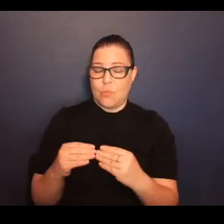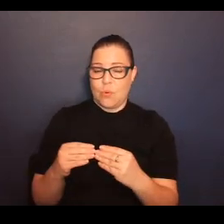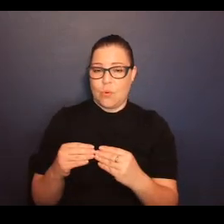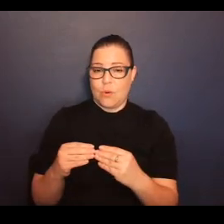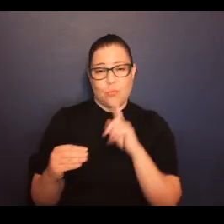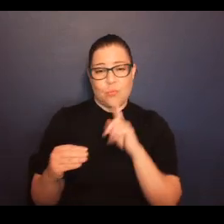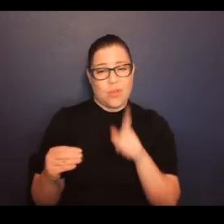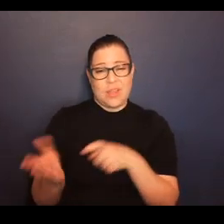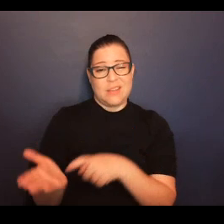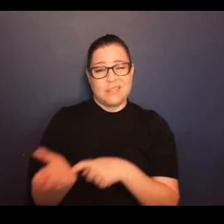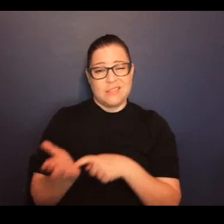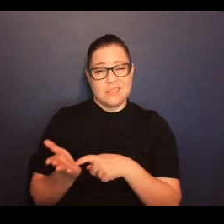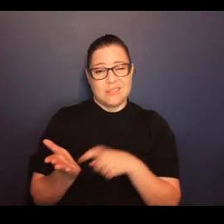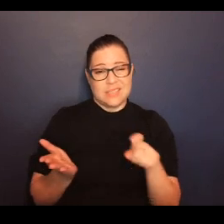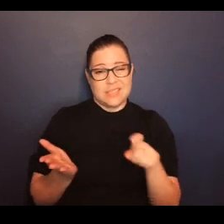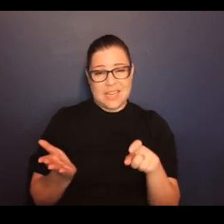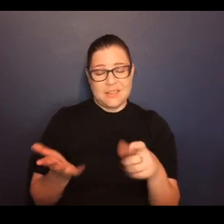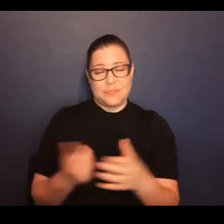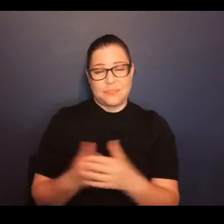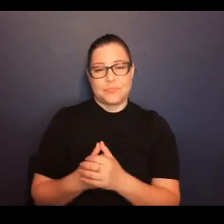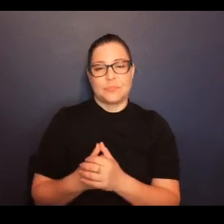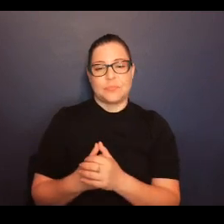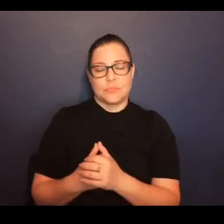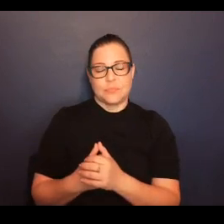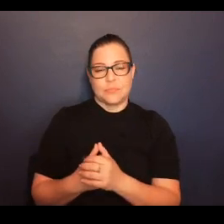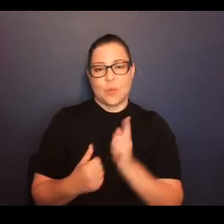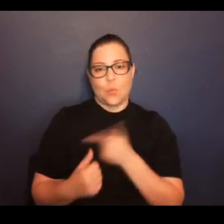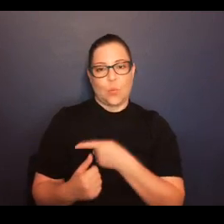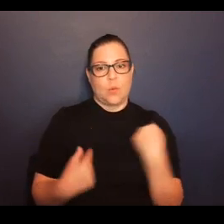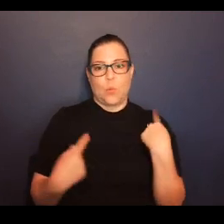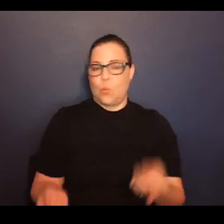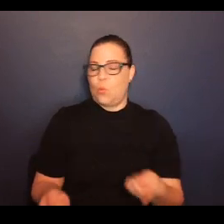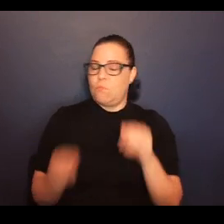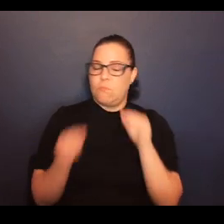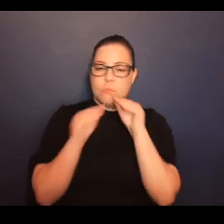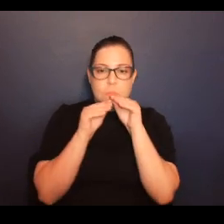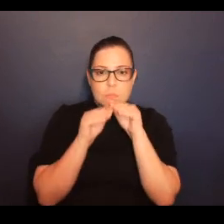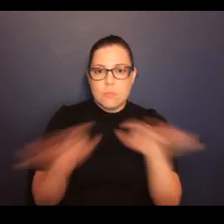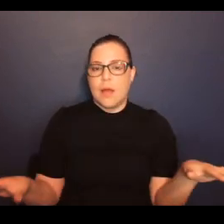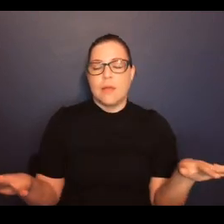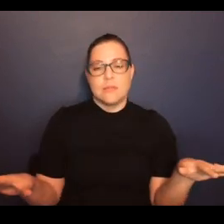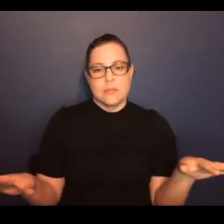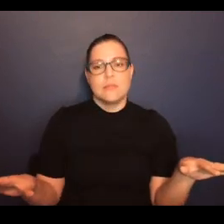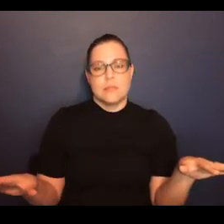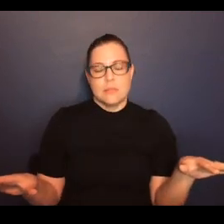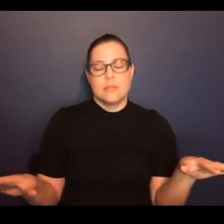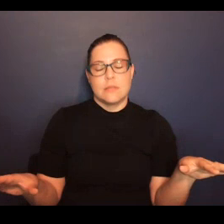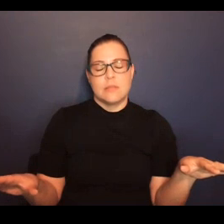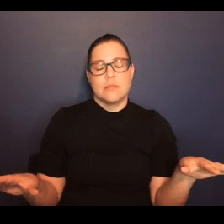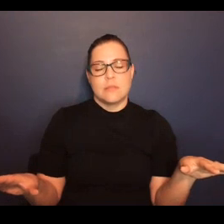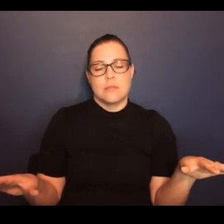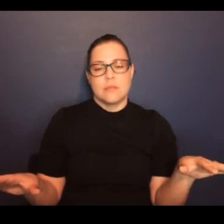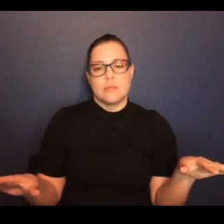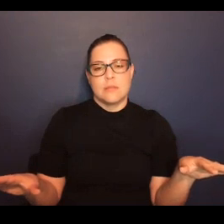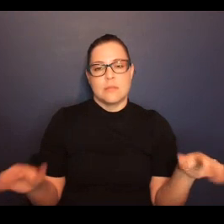needed. And with all the, we've been very blessed here with